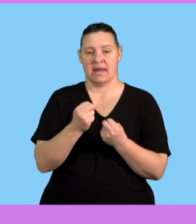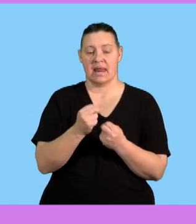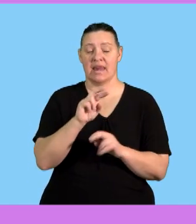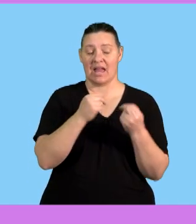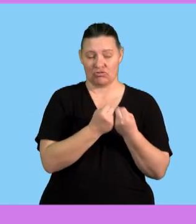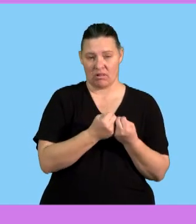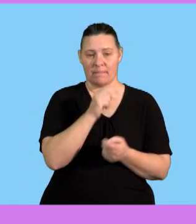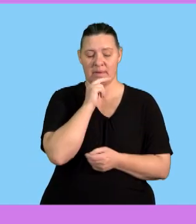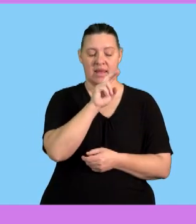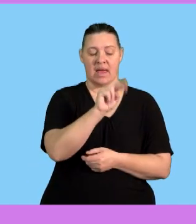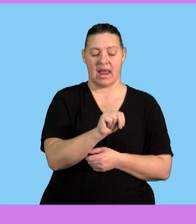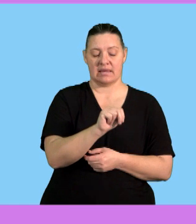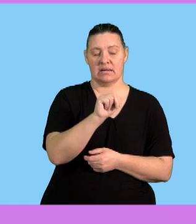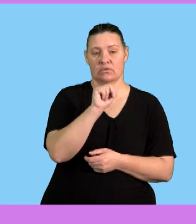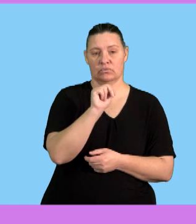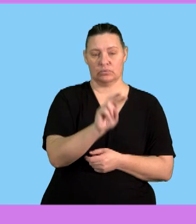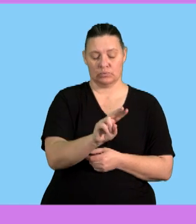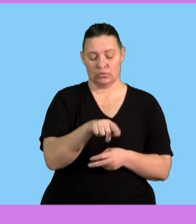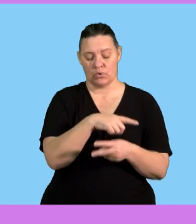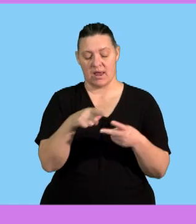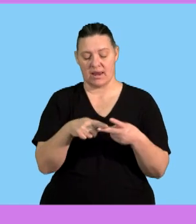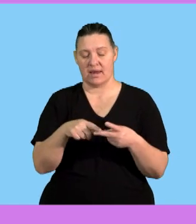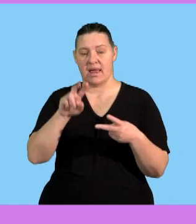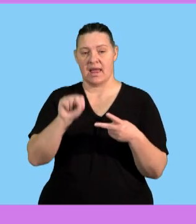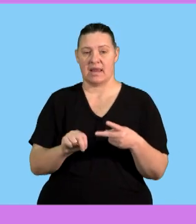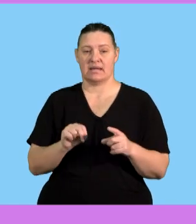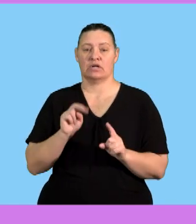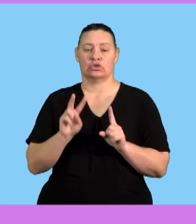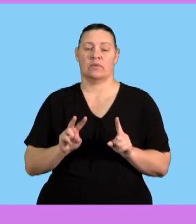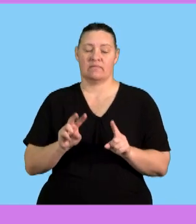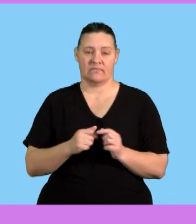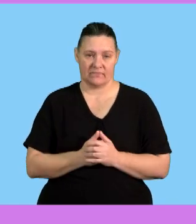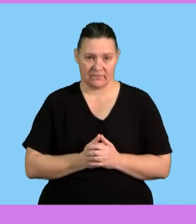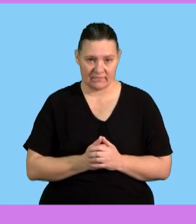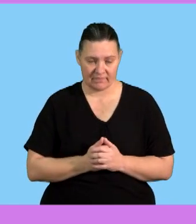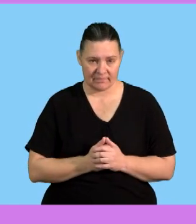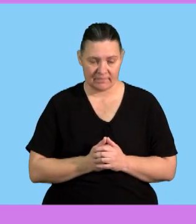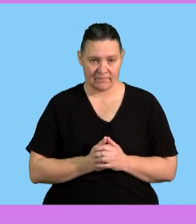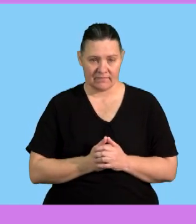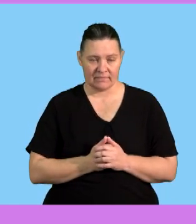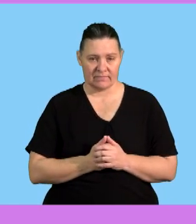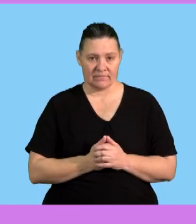it's going to be N2 as well as